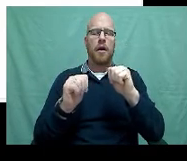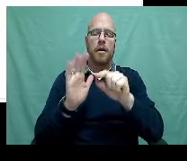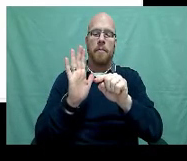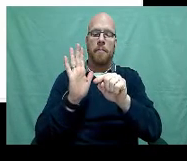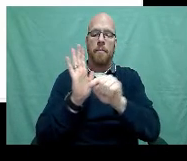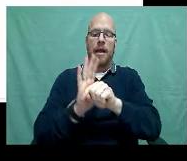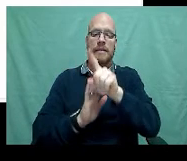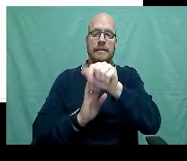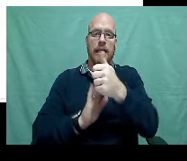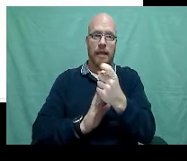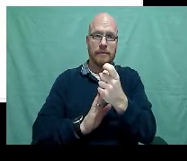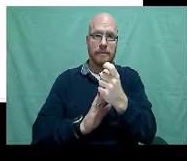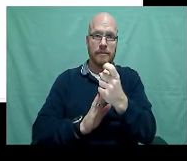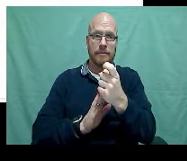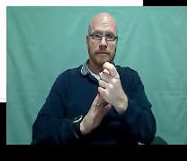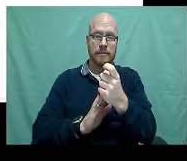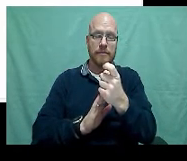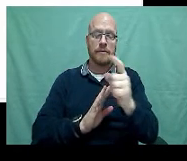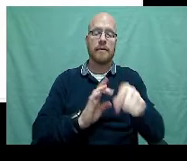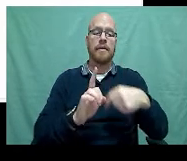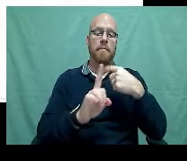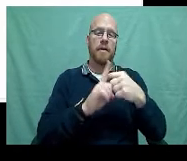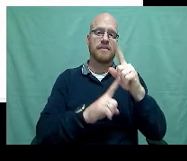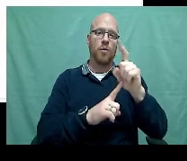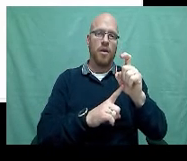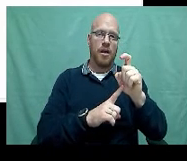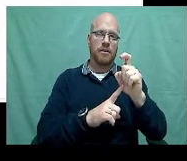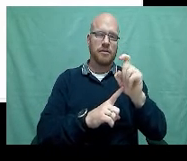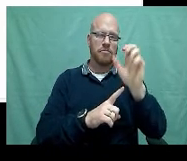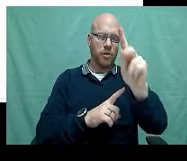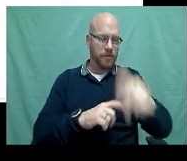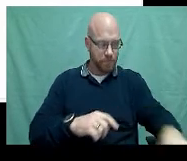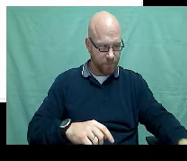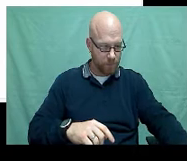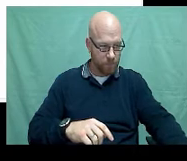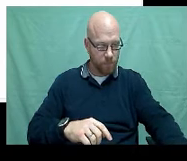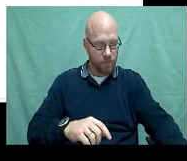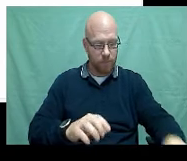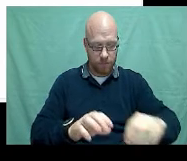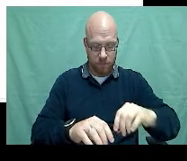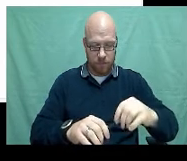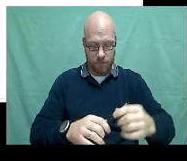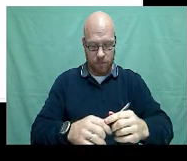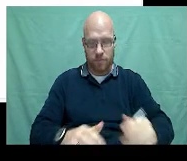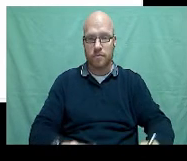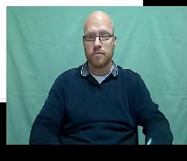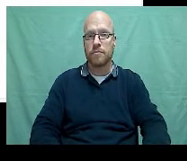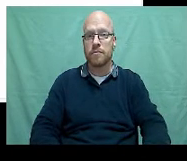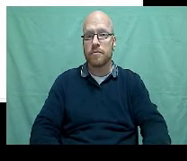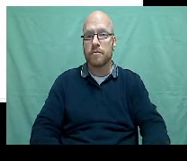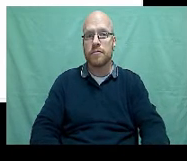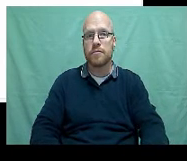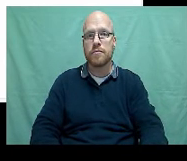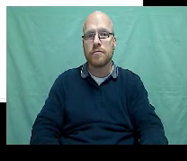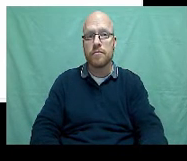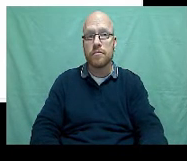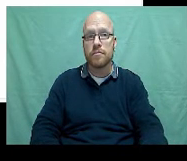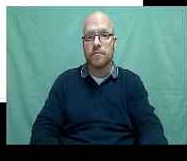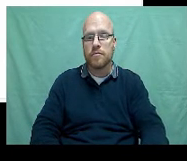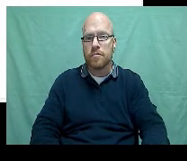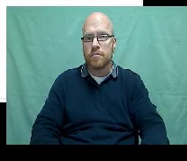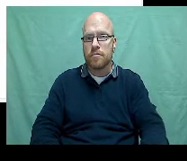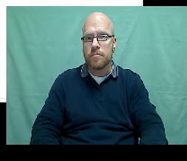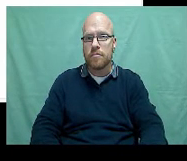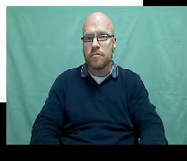I think I'm going to attempt the negative 10x first and the positive 1x next.